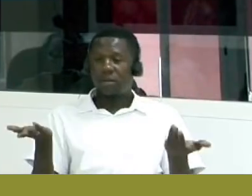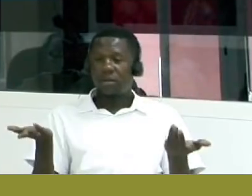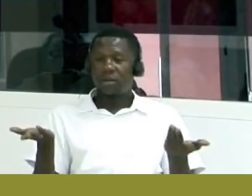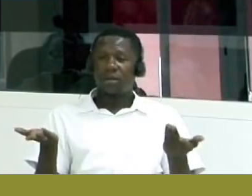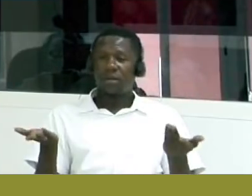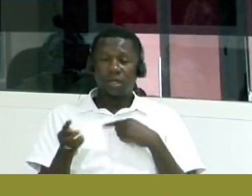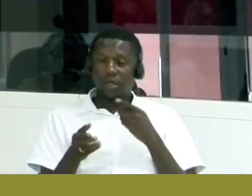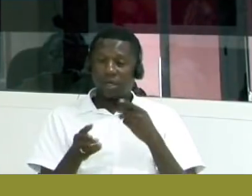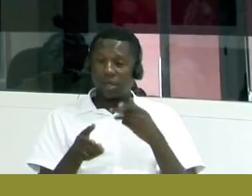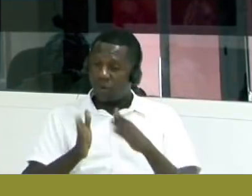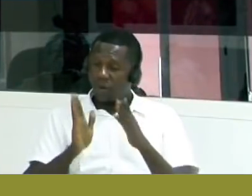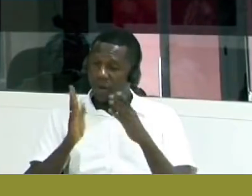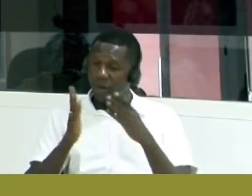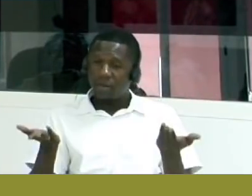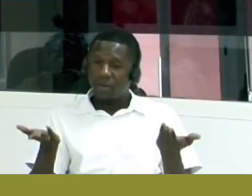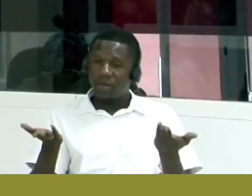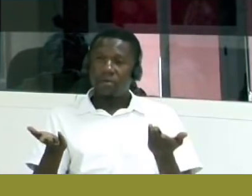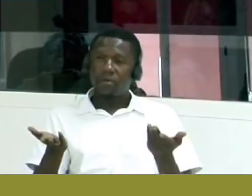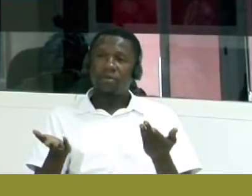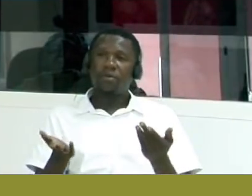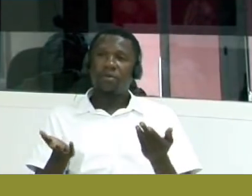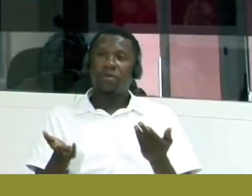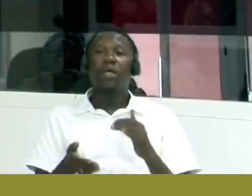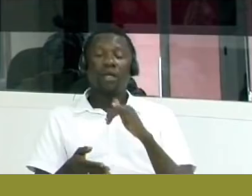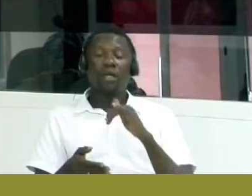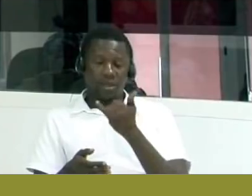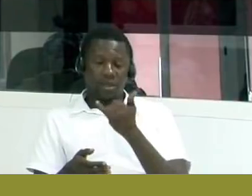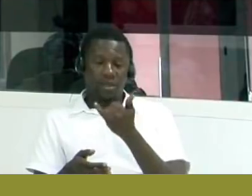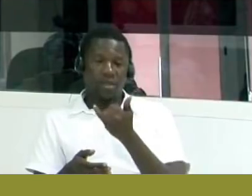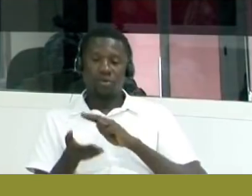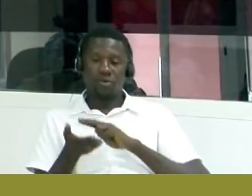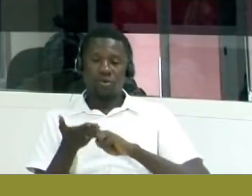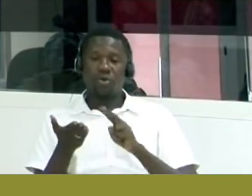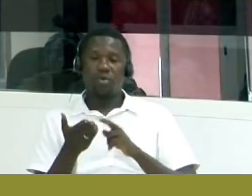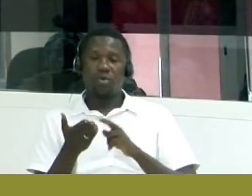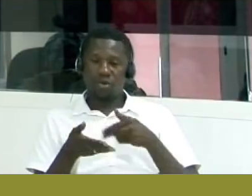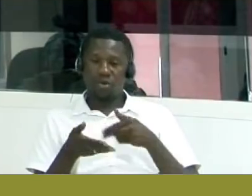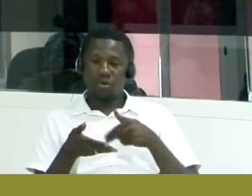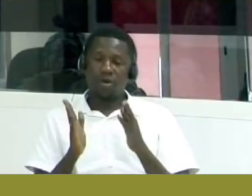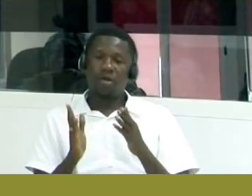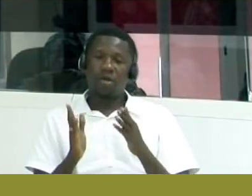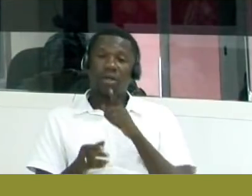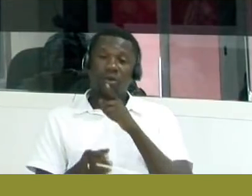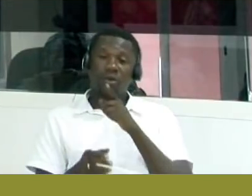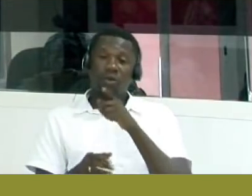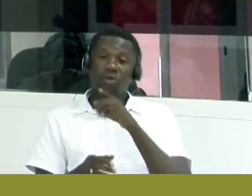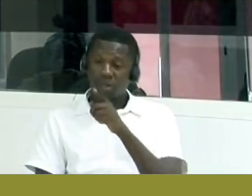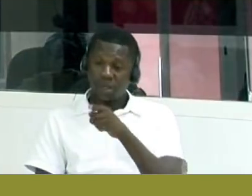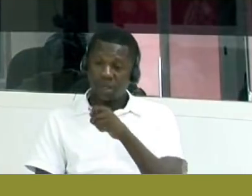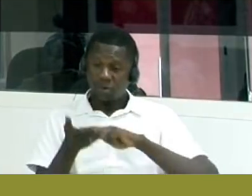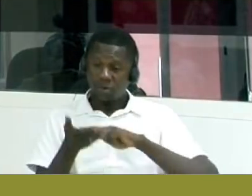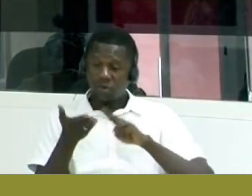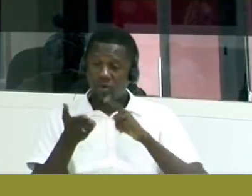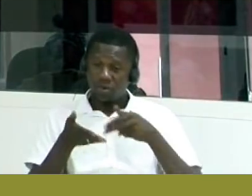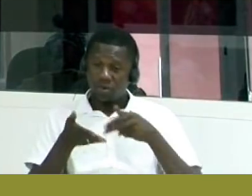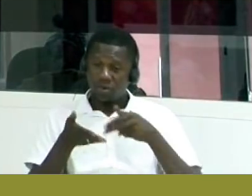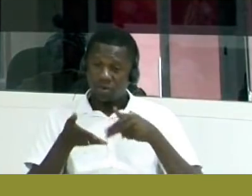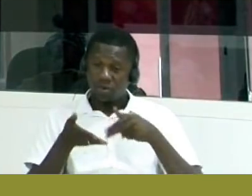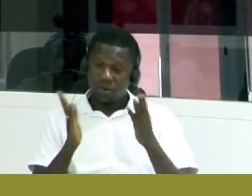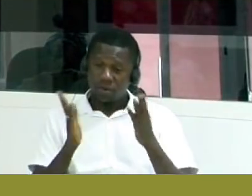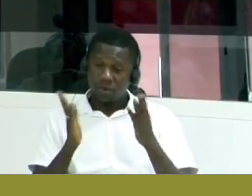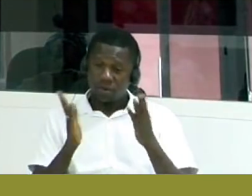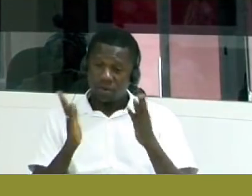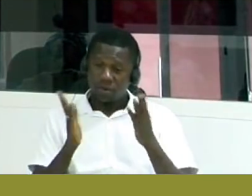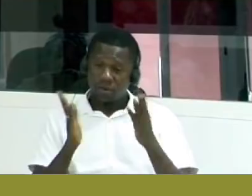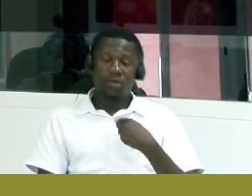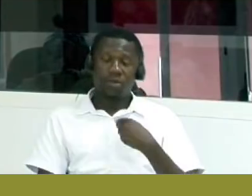a procedure? That is normal procedure. Did you do that normal procedure? No, I